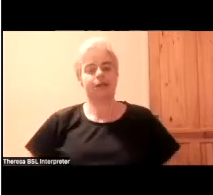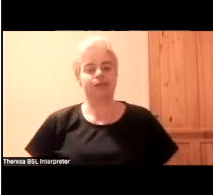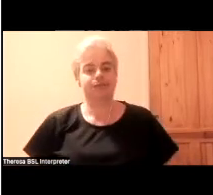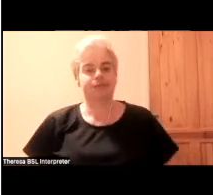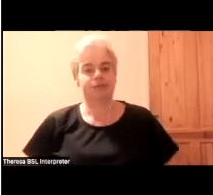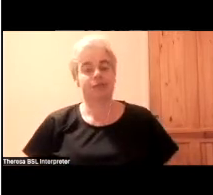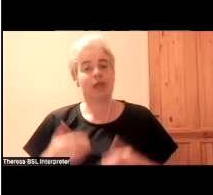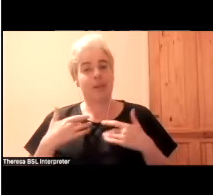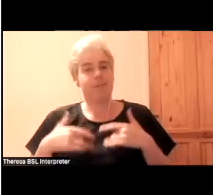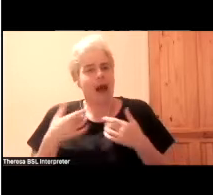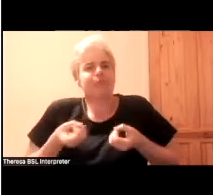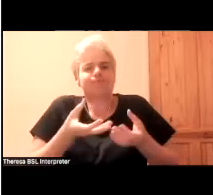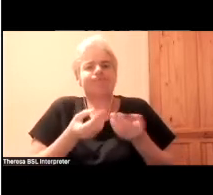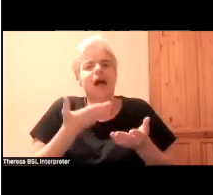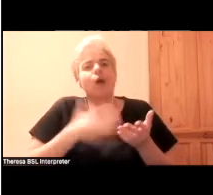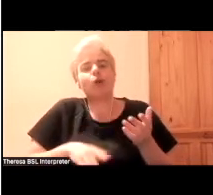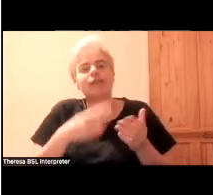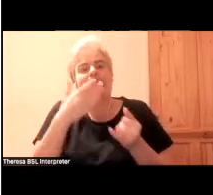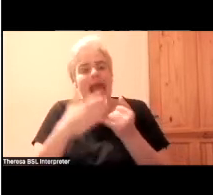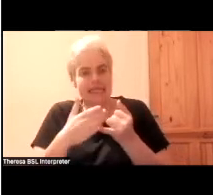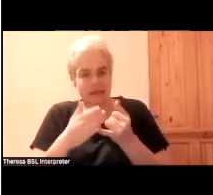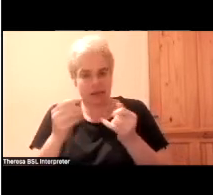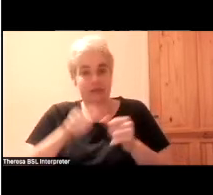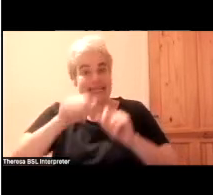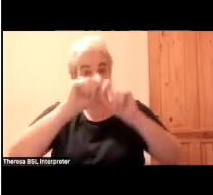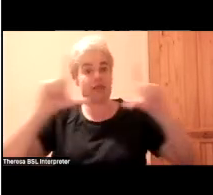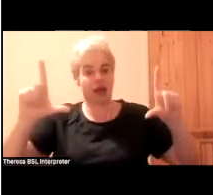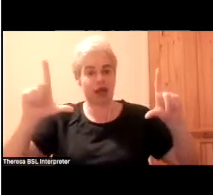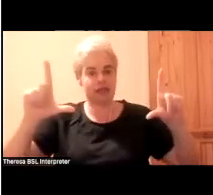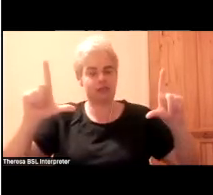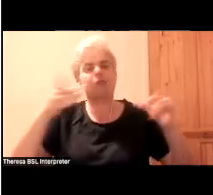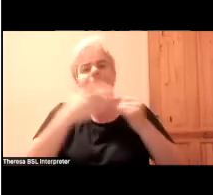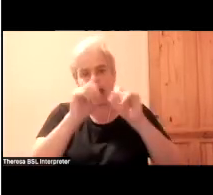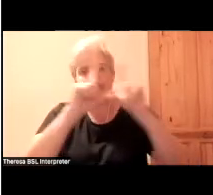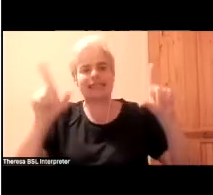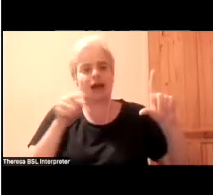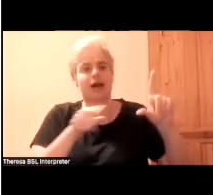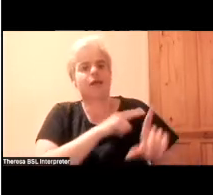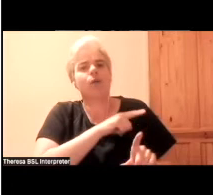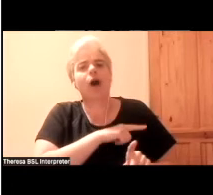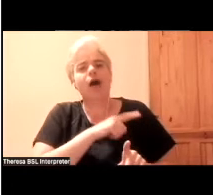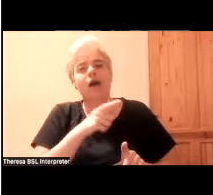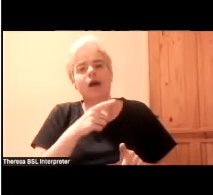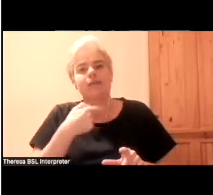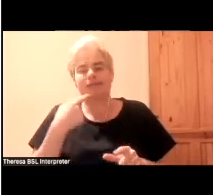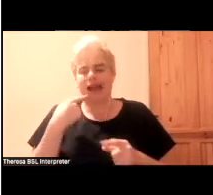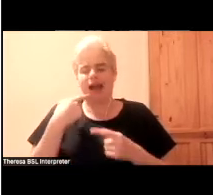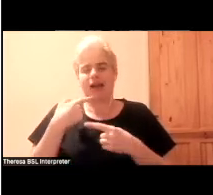However, in my input, I just want to end with the next slide, the final slide, because in all that I have said,